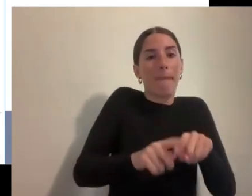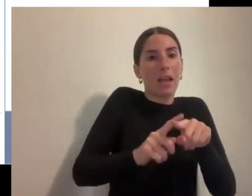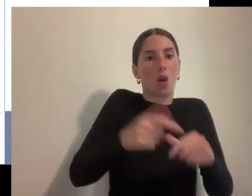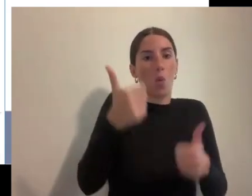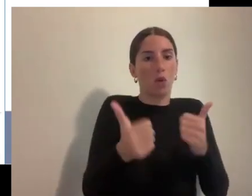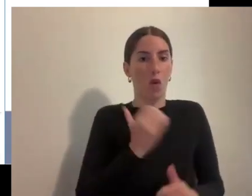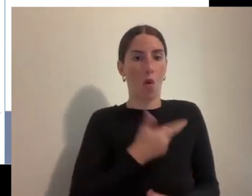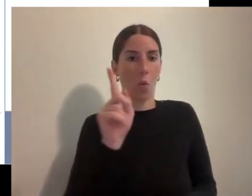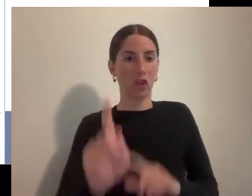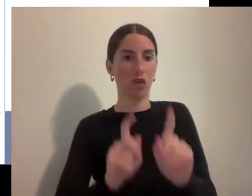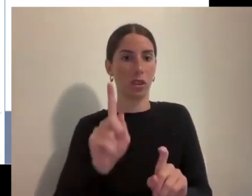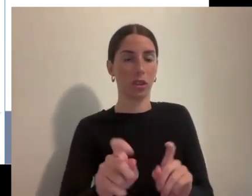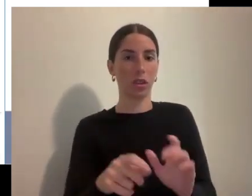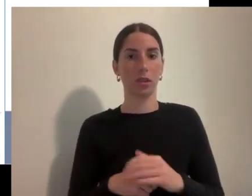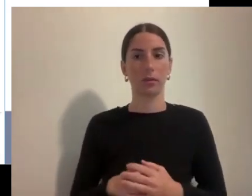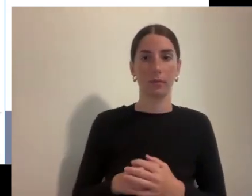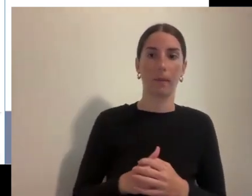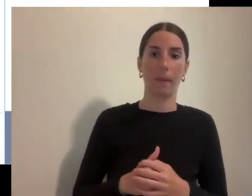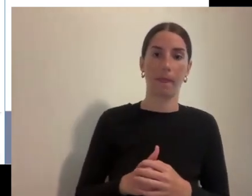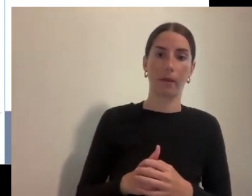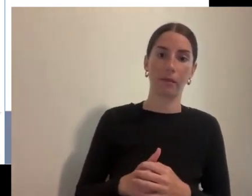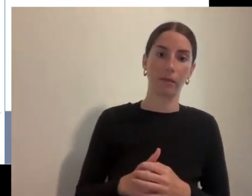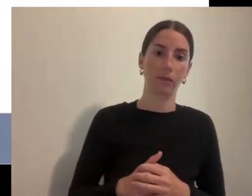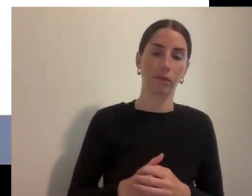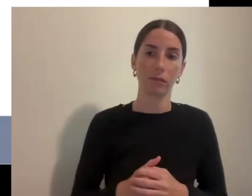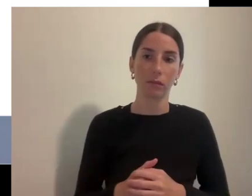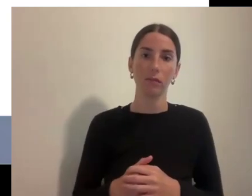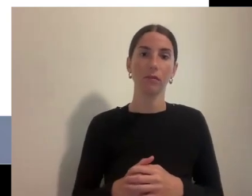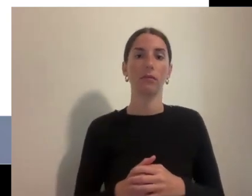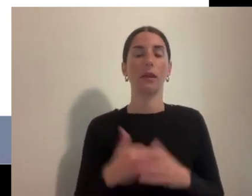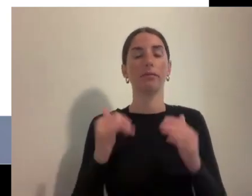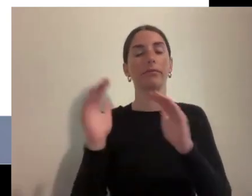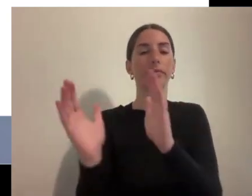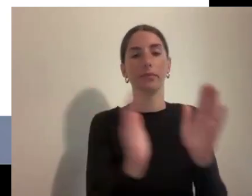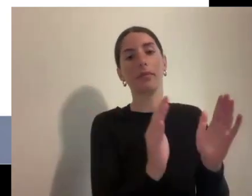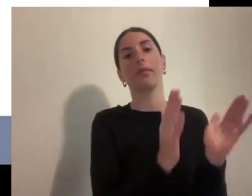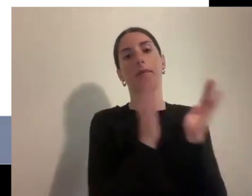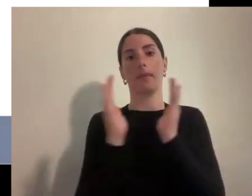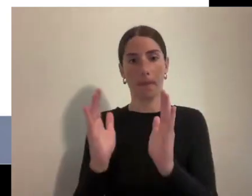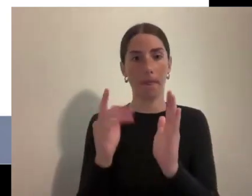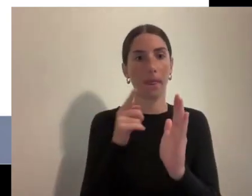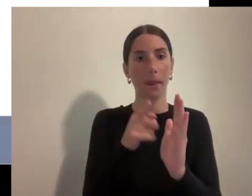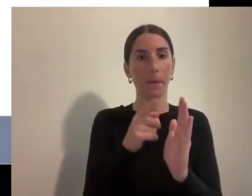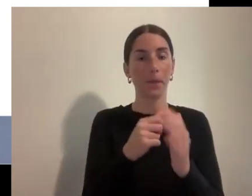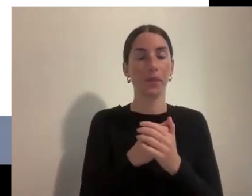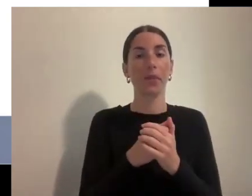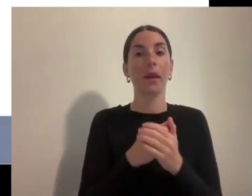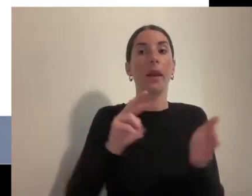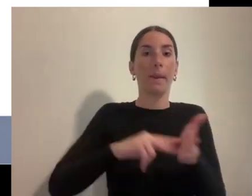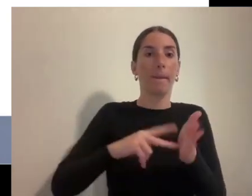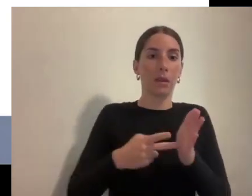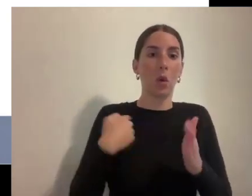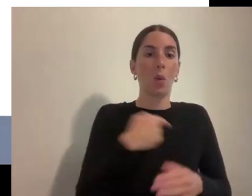use. So let's go to the next one here. So that means we have to